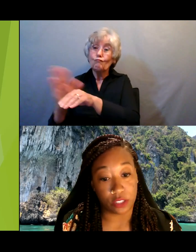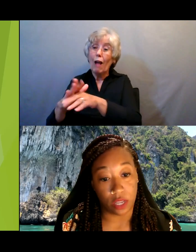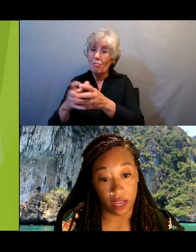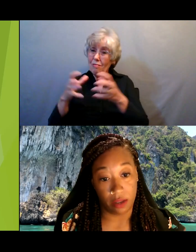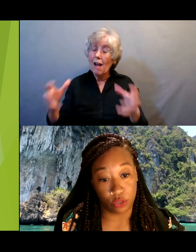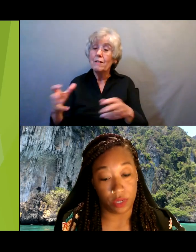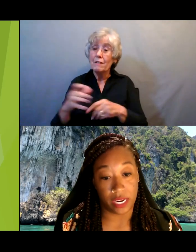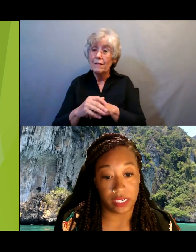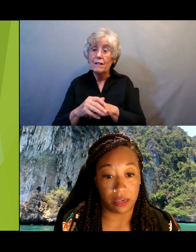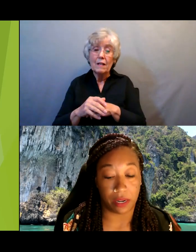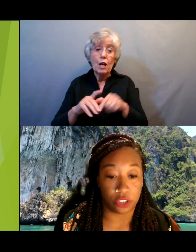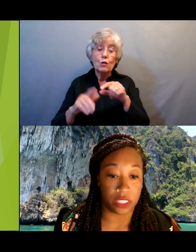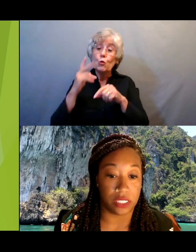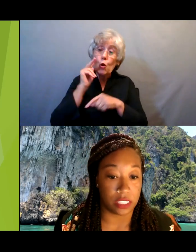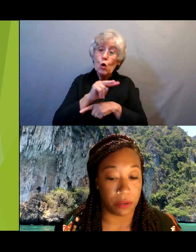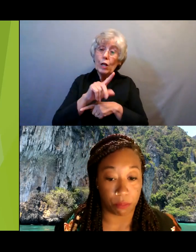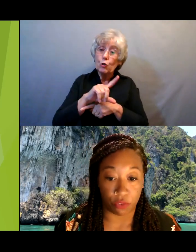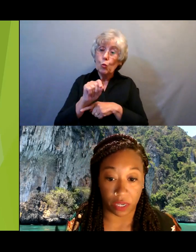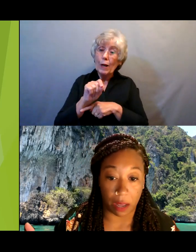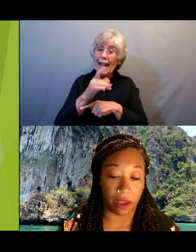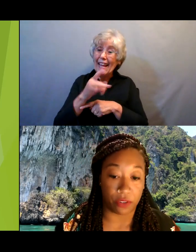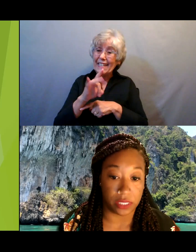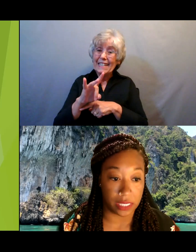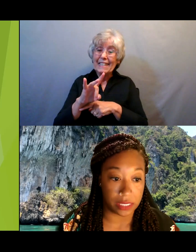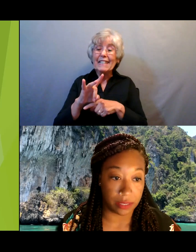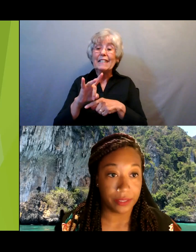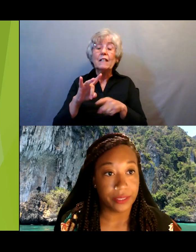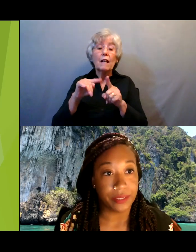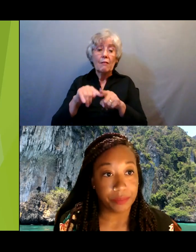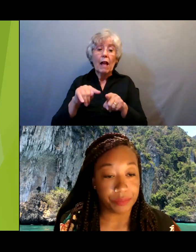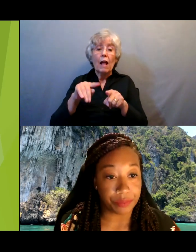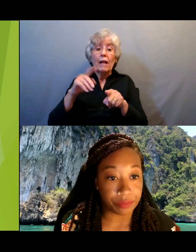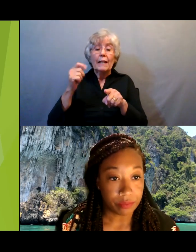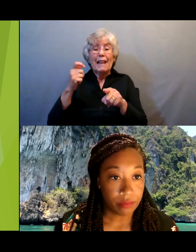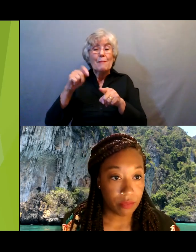in 2018, but as you can see, it's been moving up ever since.